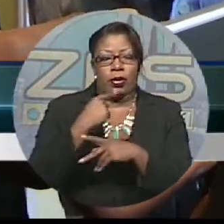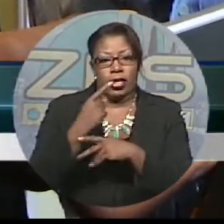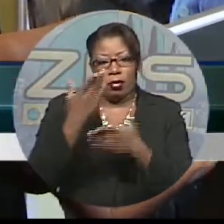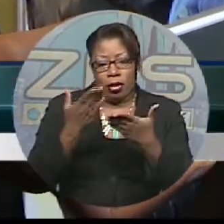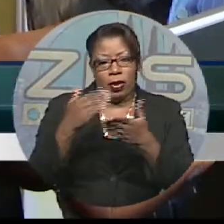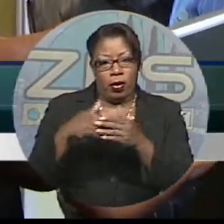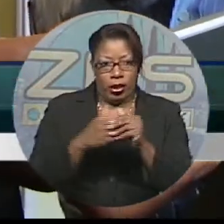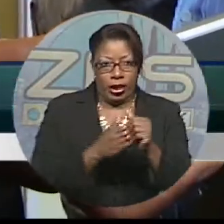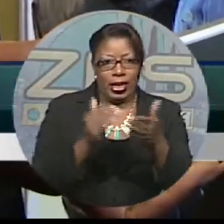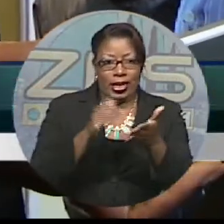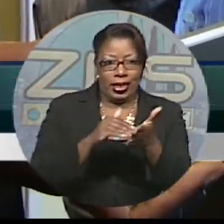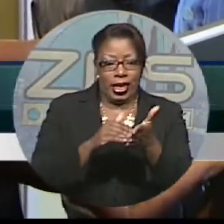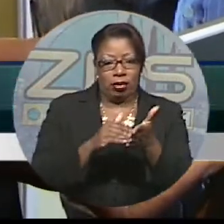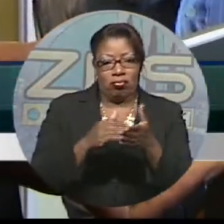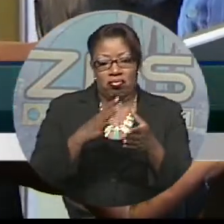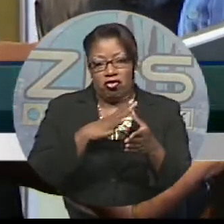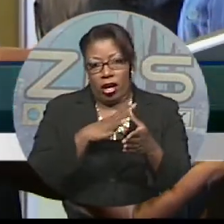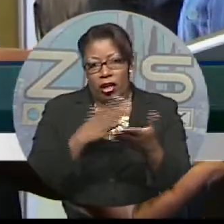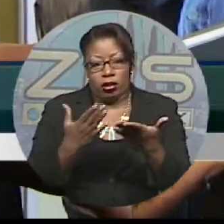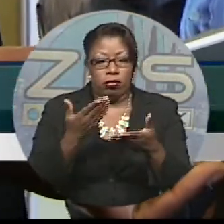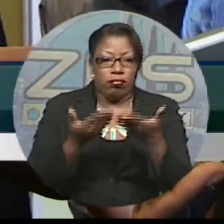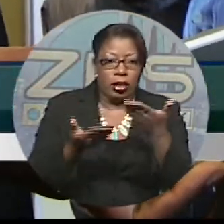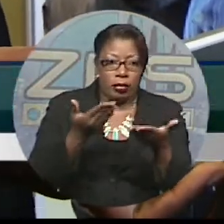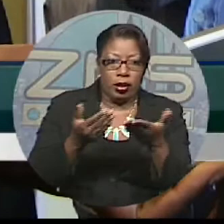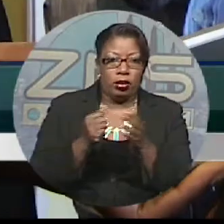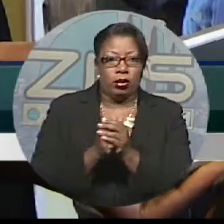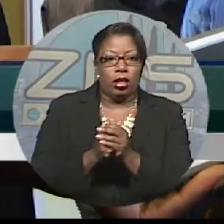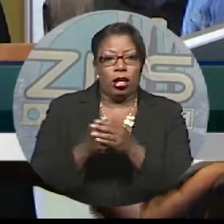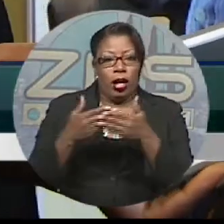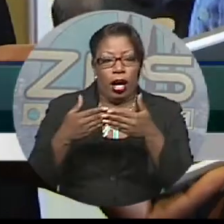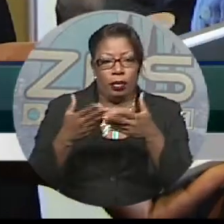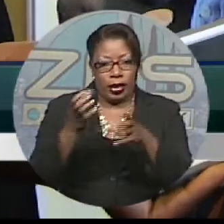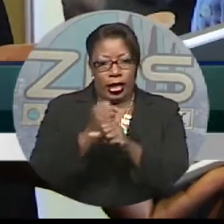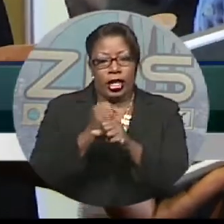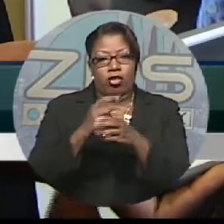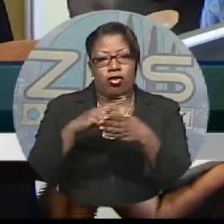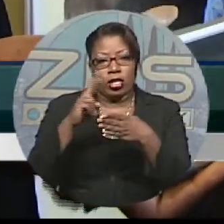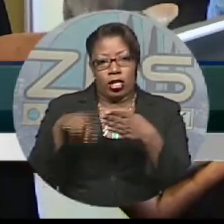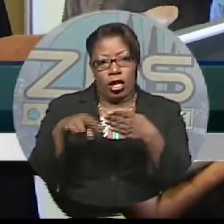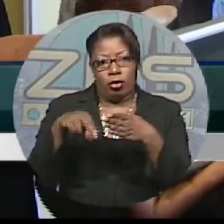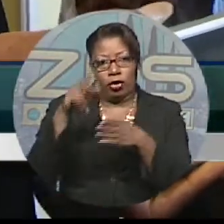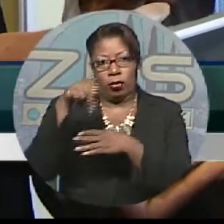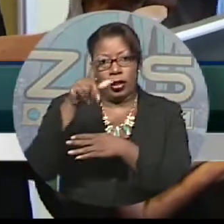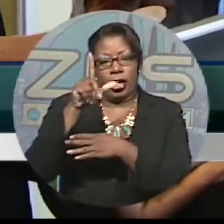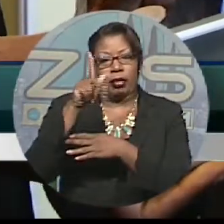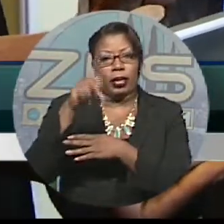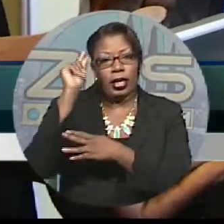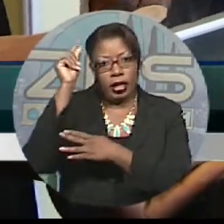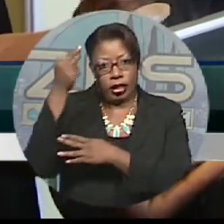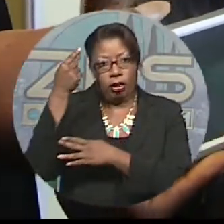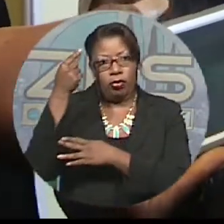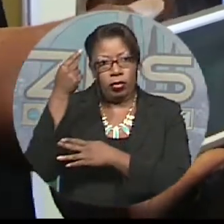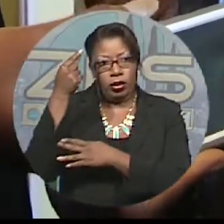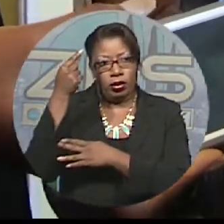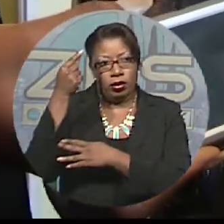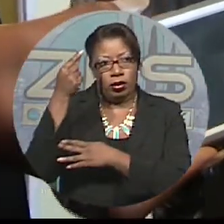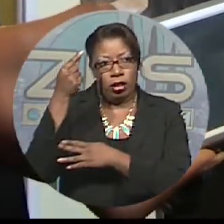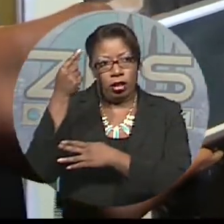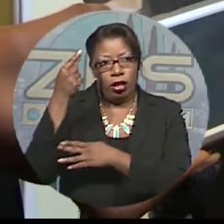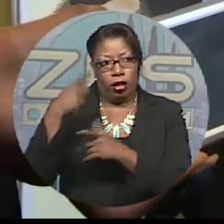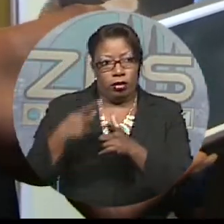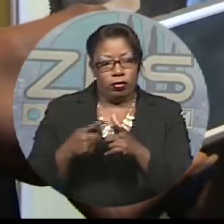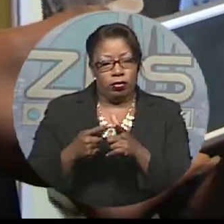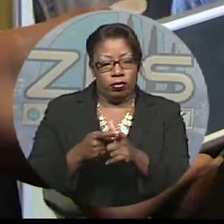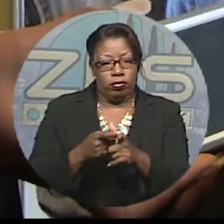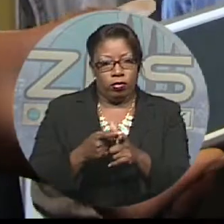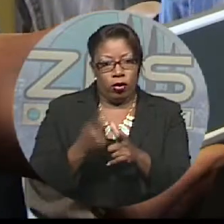to say that. I'm now running to get results for the Progressive Liberal Party government. That's what I'm running for. I'm running full speed